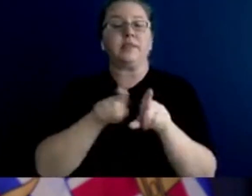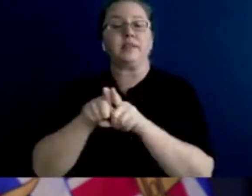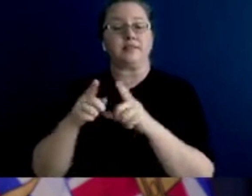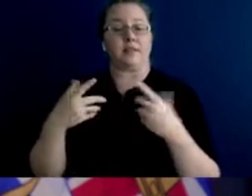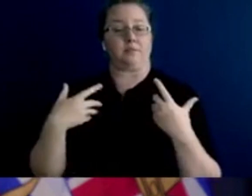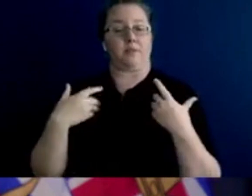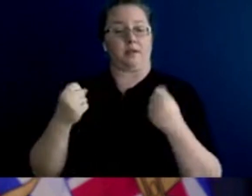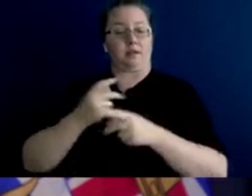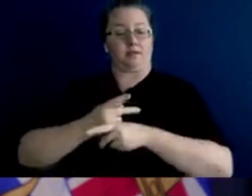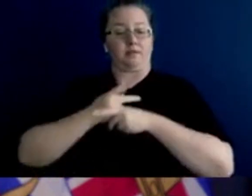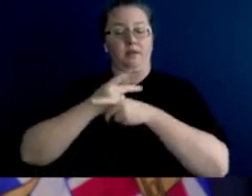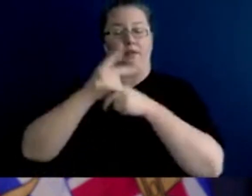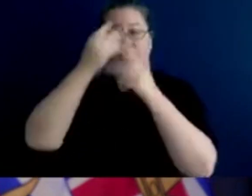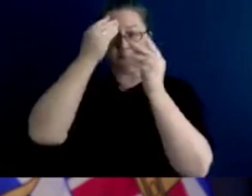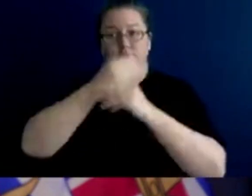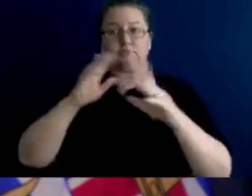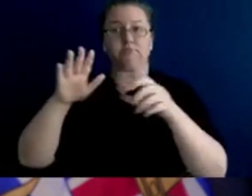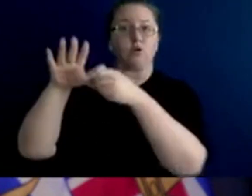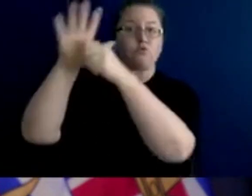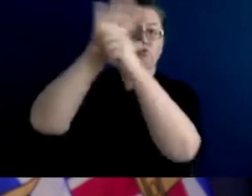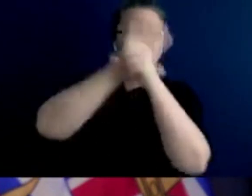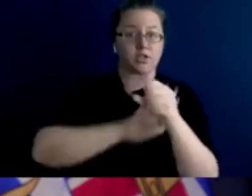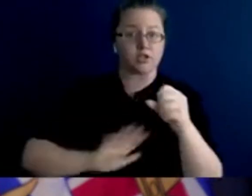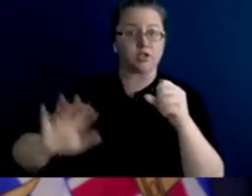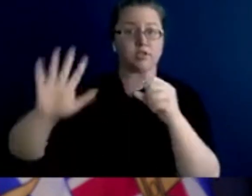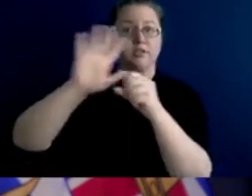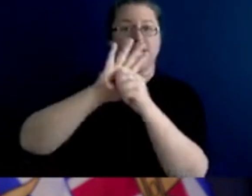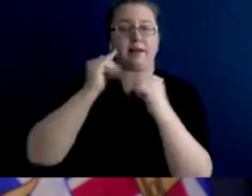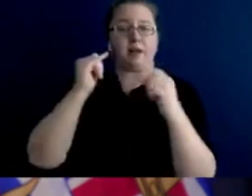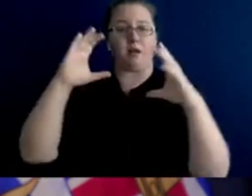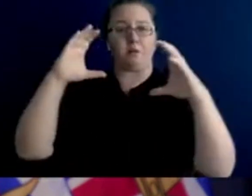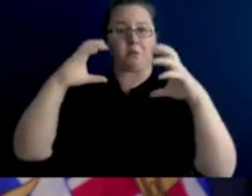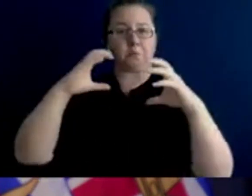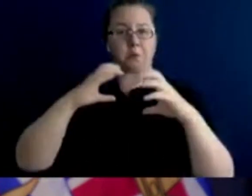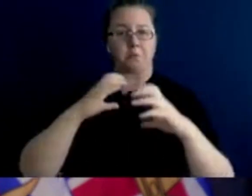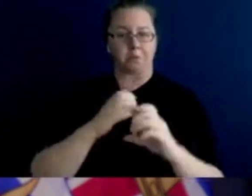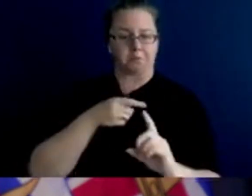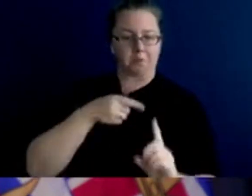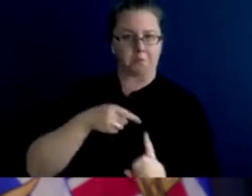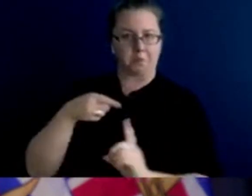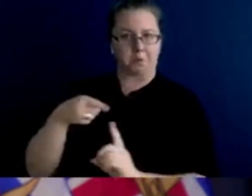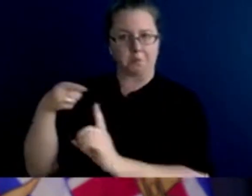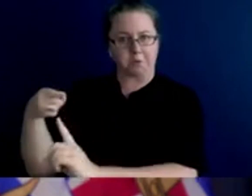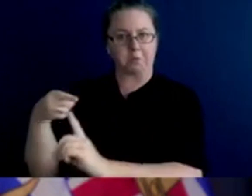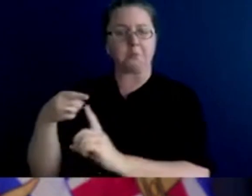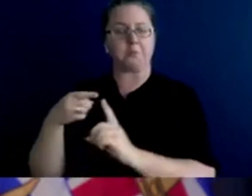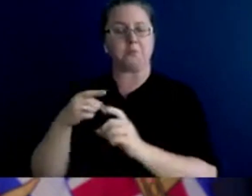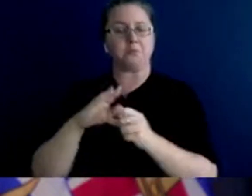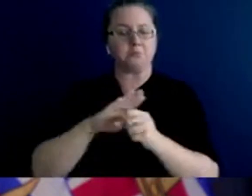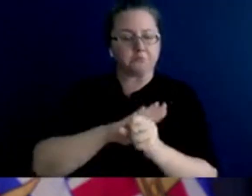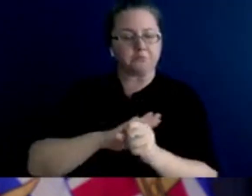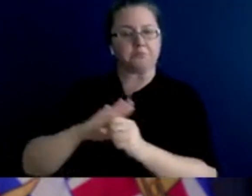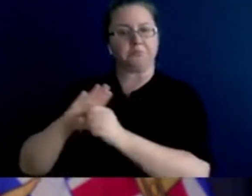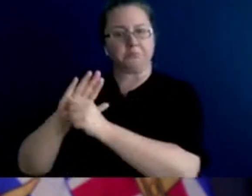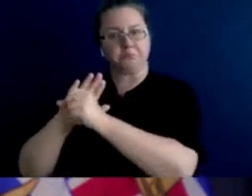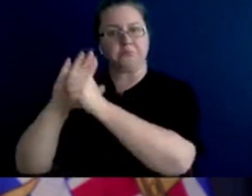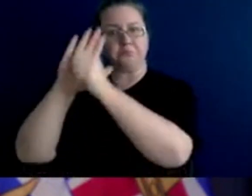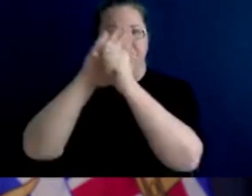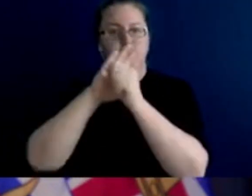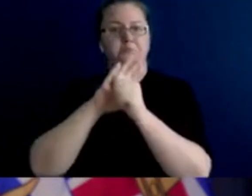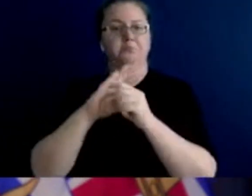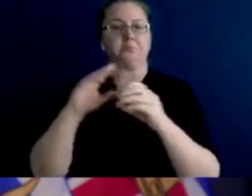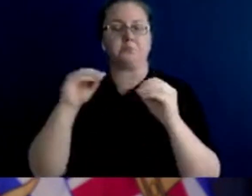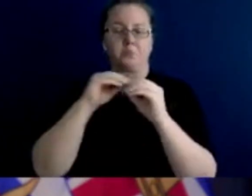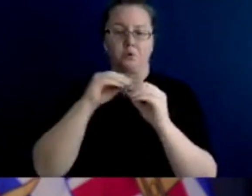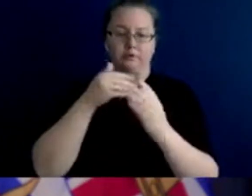teacher, staff in that community. Schools issue alerts when a school exposure has occurred, and supporting these protocols,